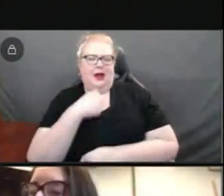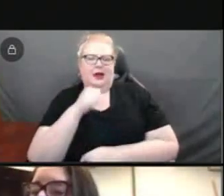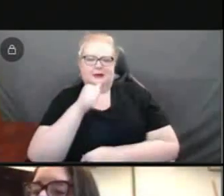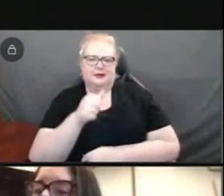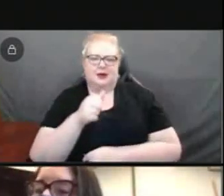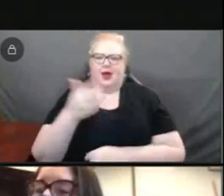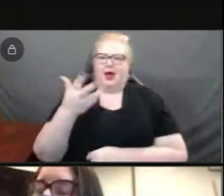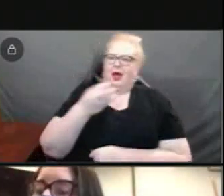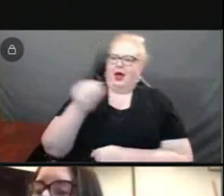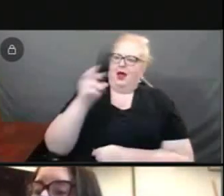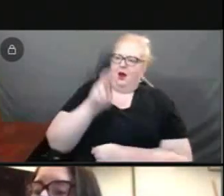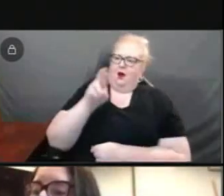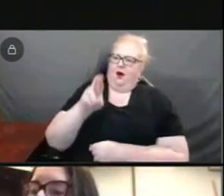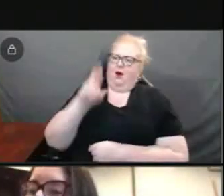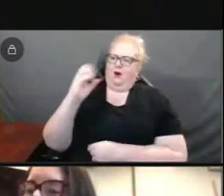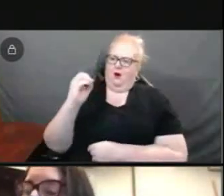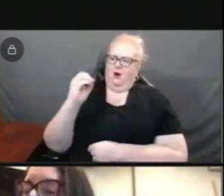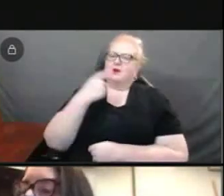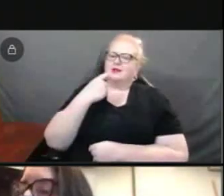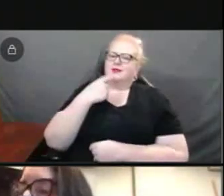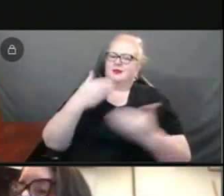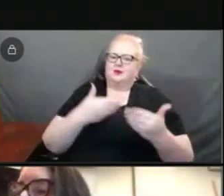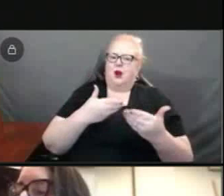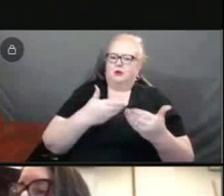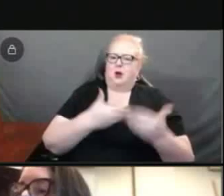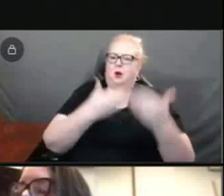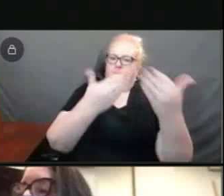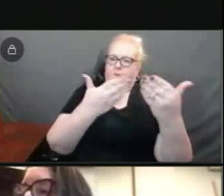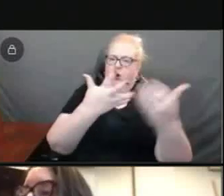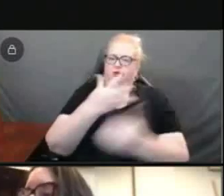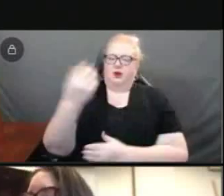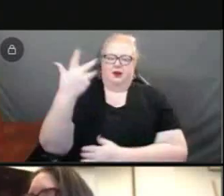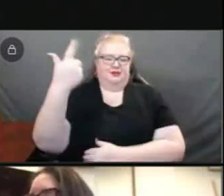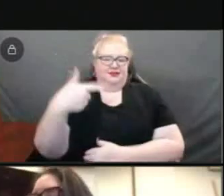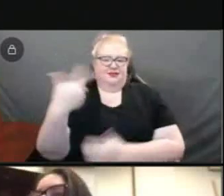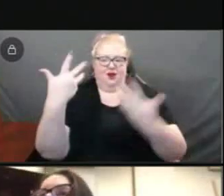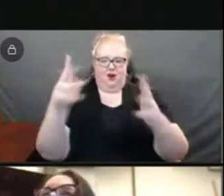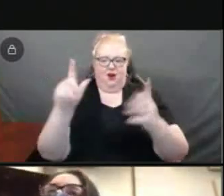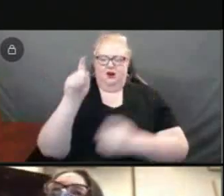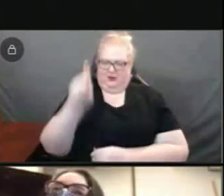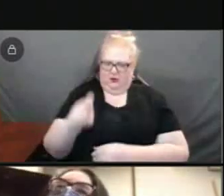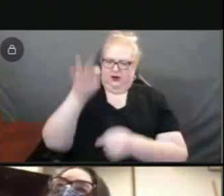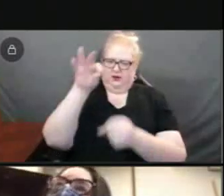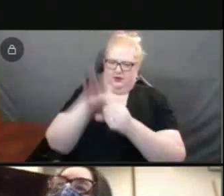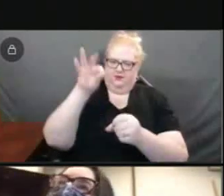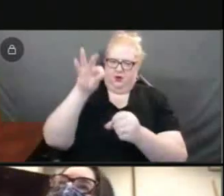Rule of Order states that there is a motion on the floor that's been properly seconded, and we need to call for a vote.